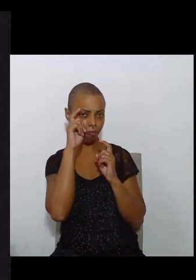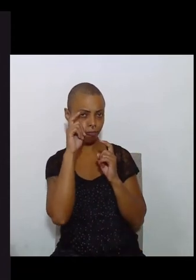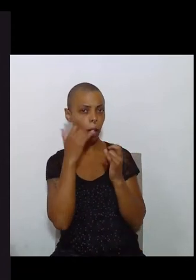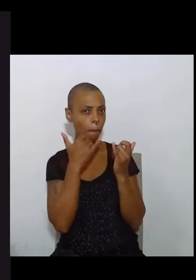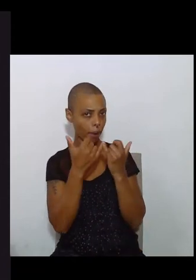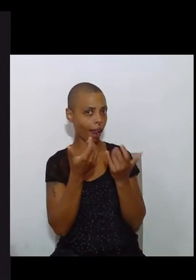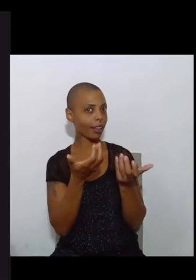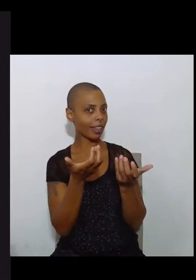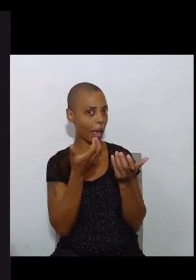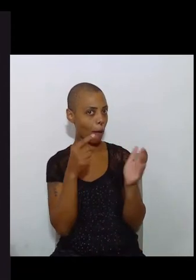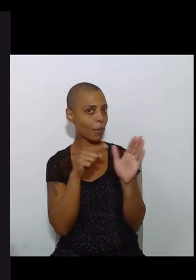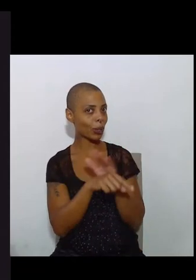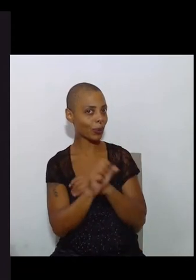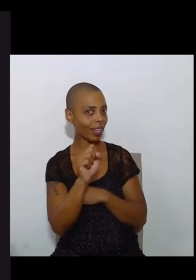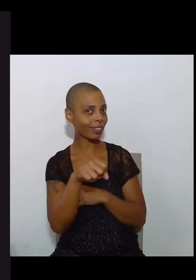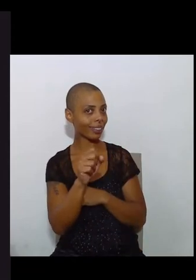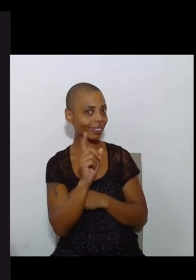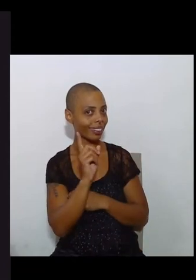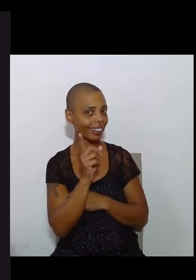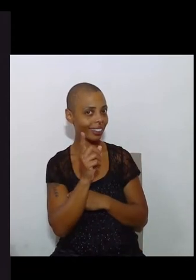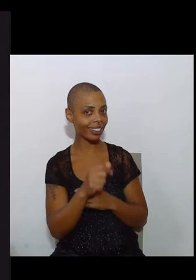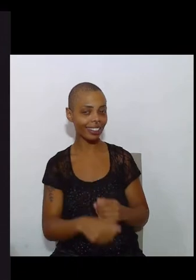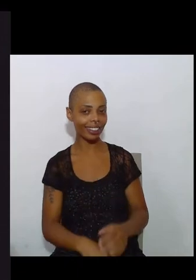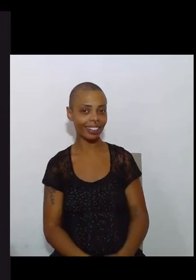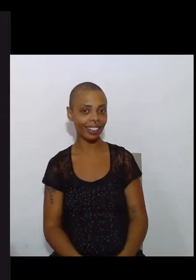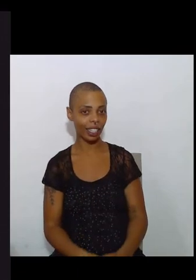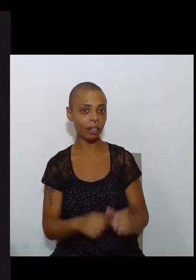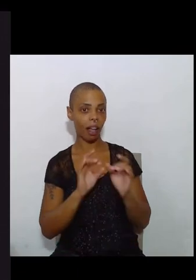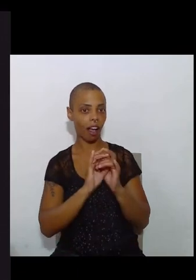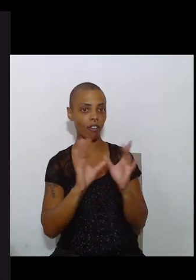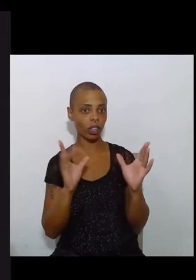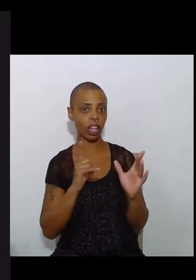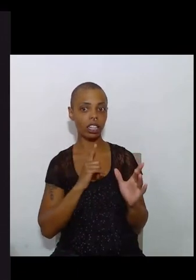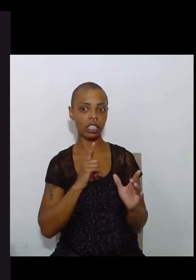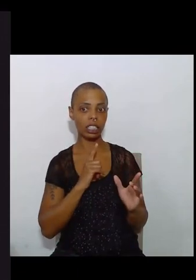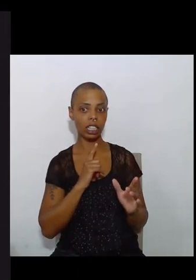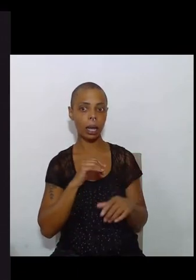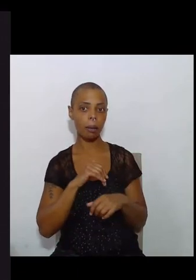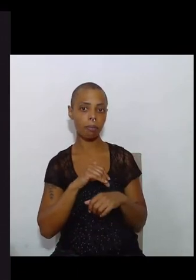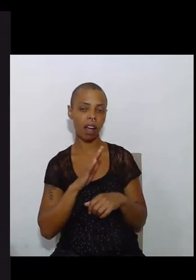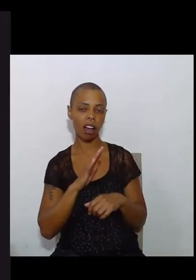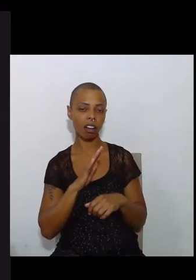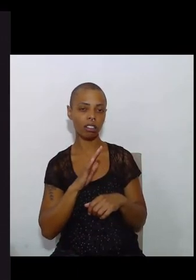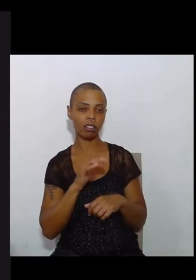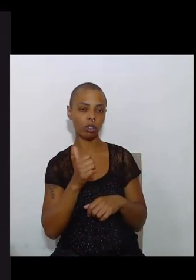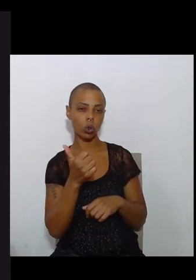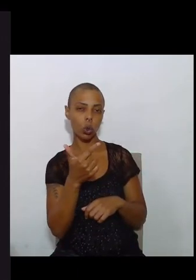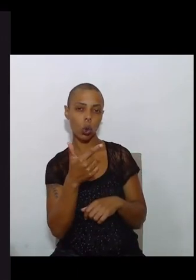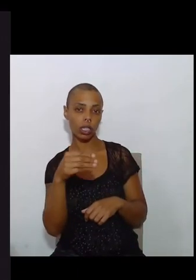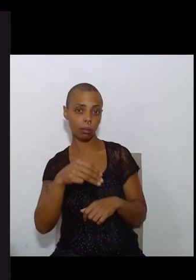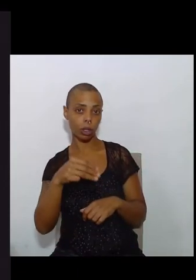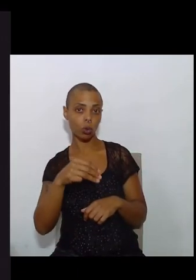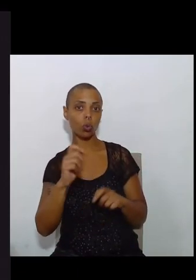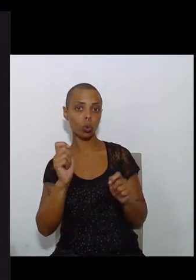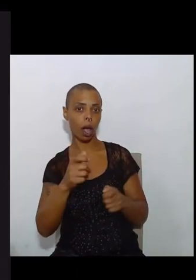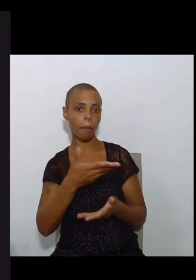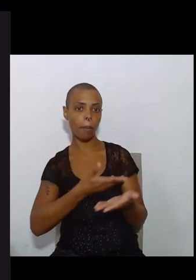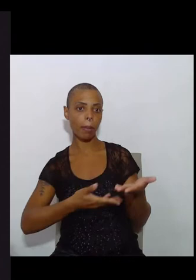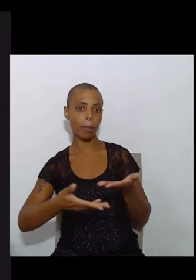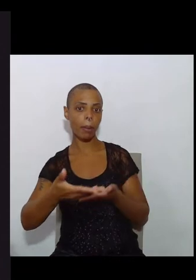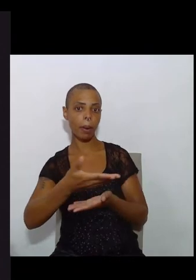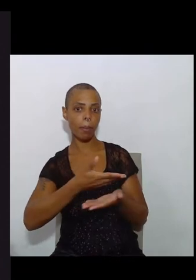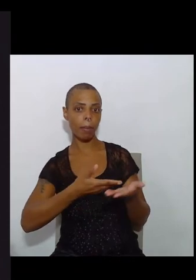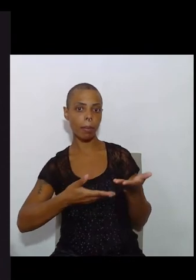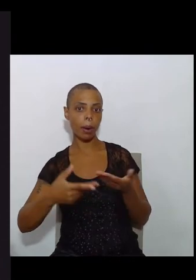I can see from your faces that you do want to ask questions please feel free to to ask questions we have 12 minutes left